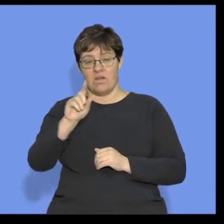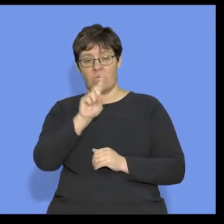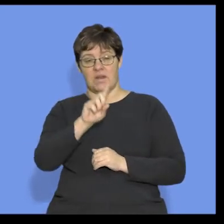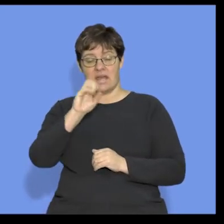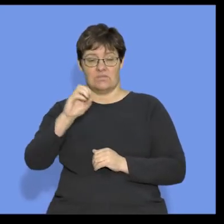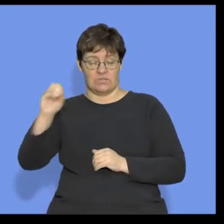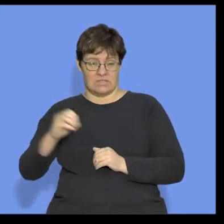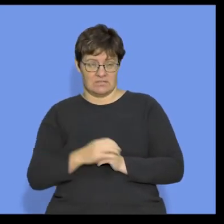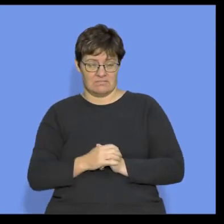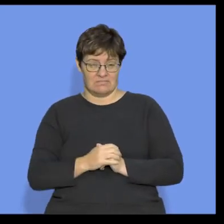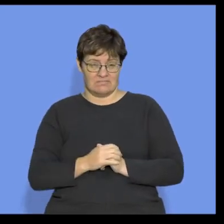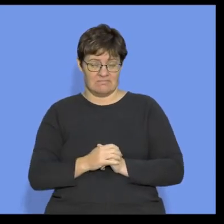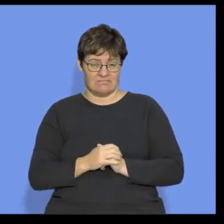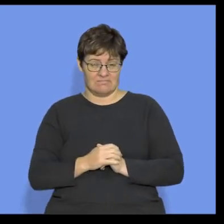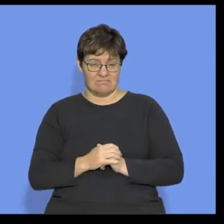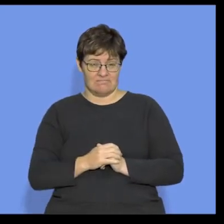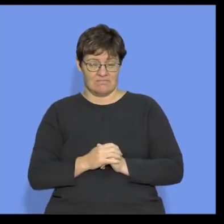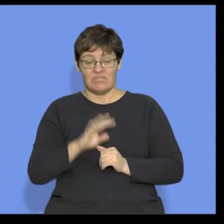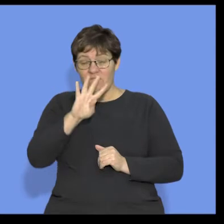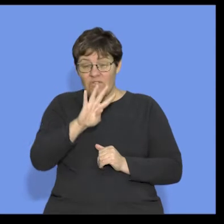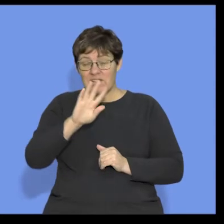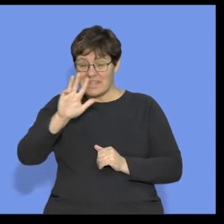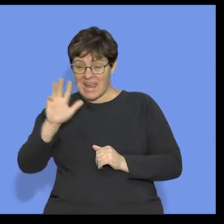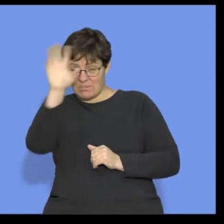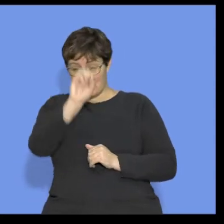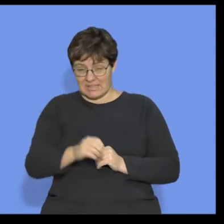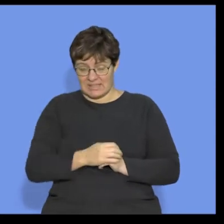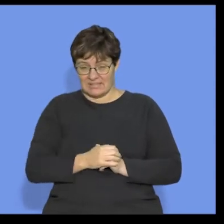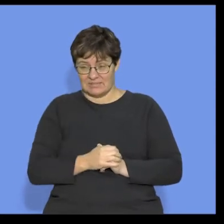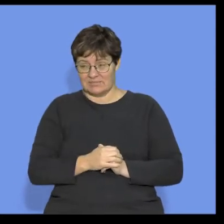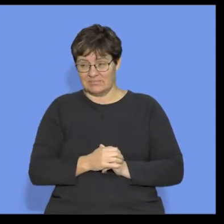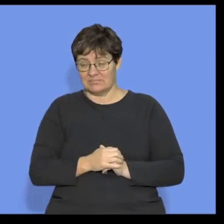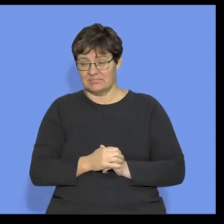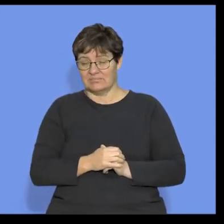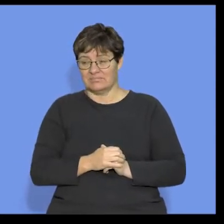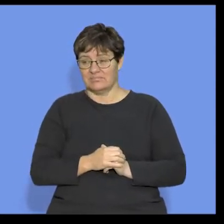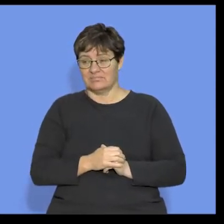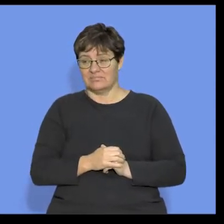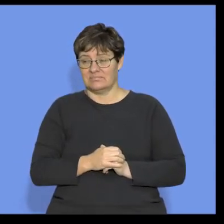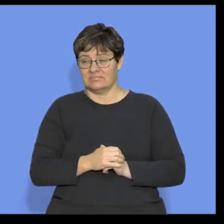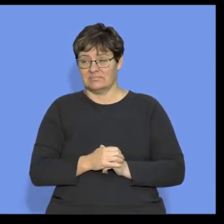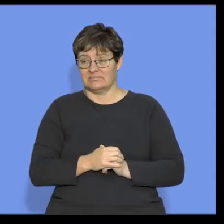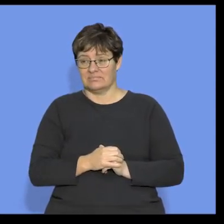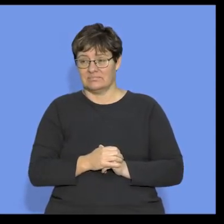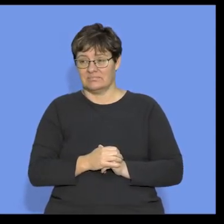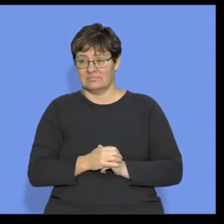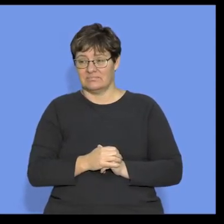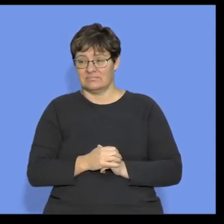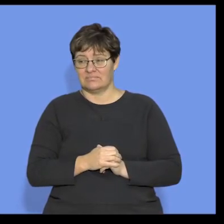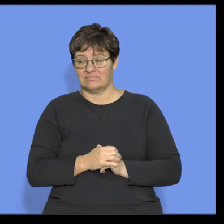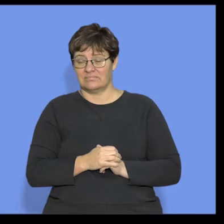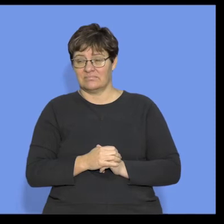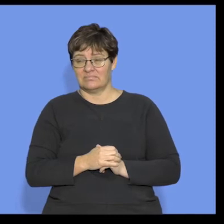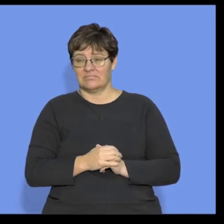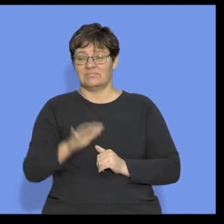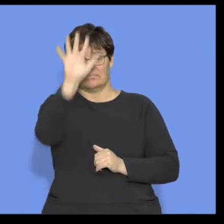49 over 100. Just 49%. Okay, fantastic. Now,